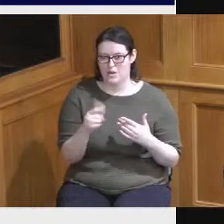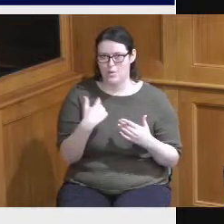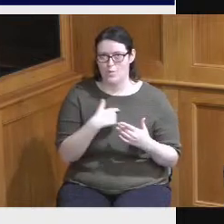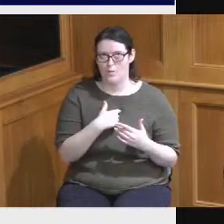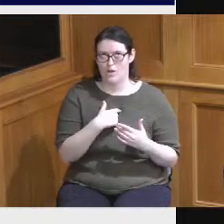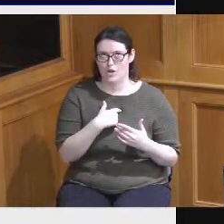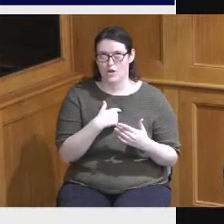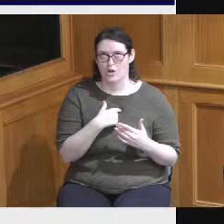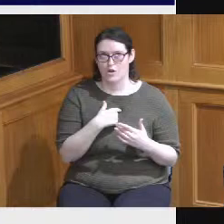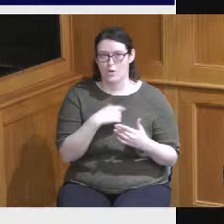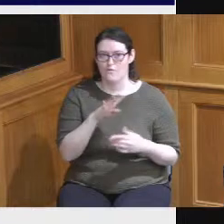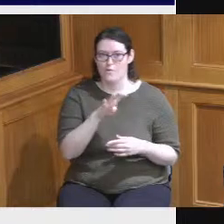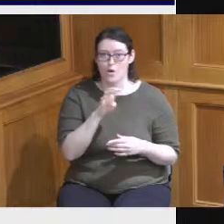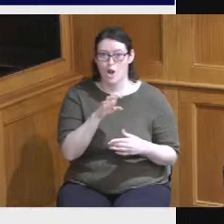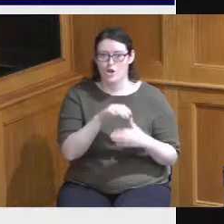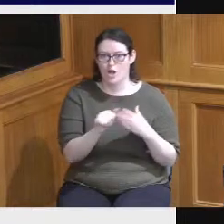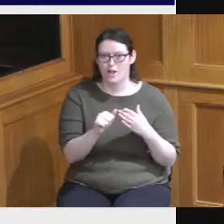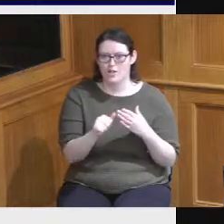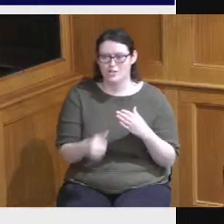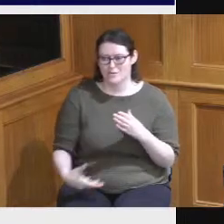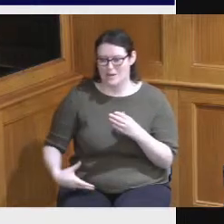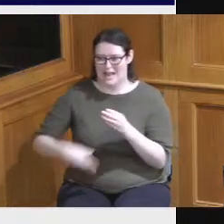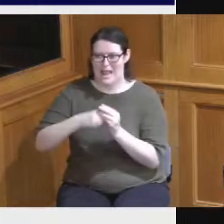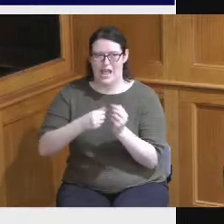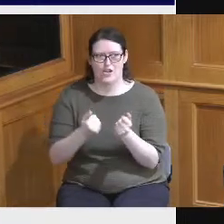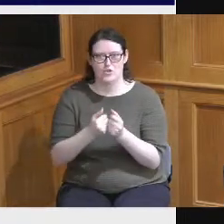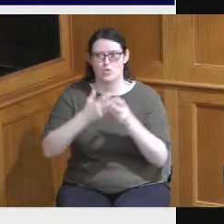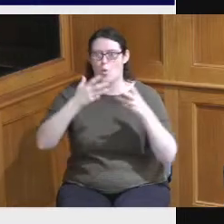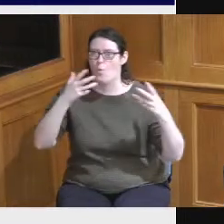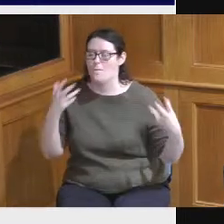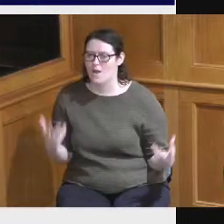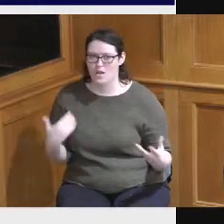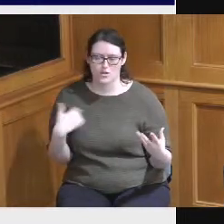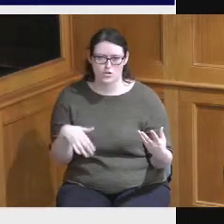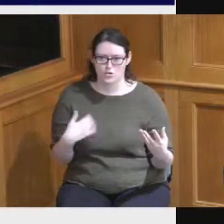$400 additional dollars in getting all of this.